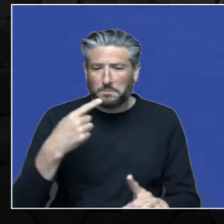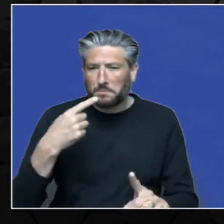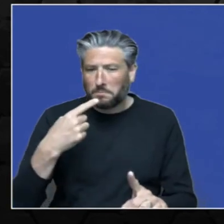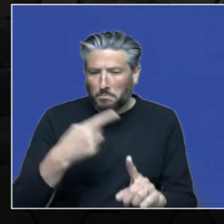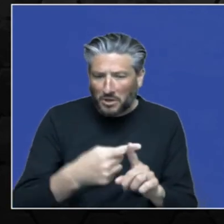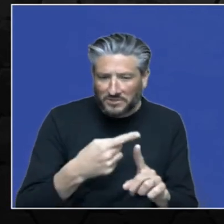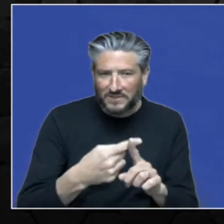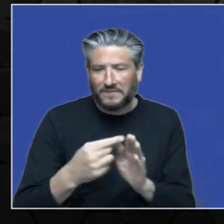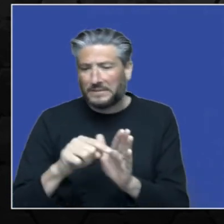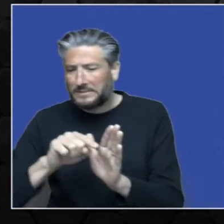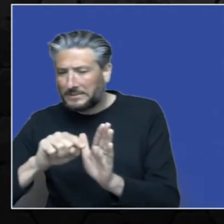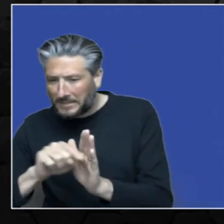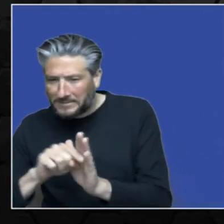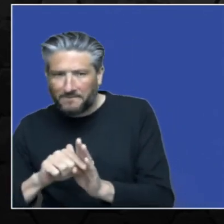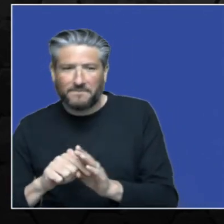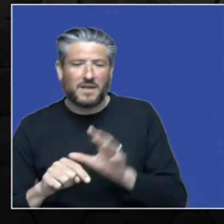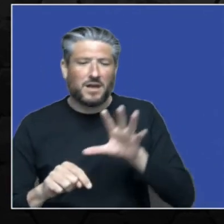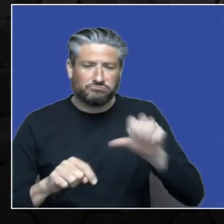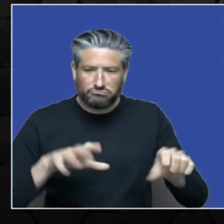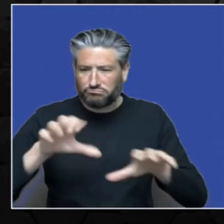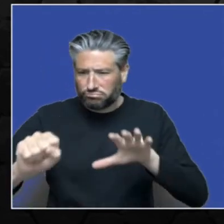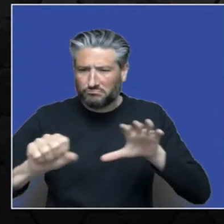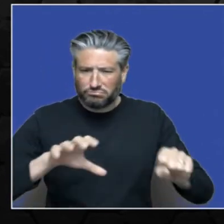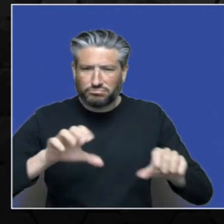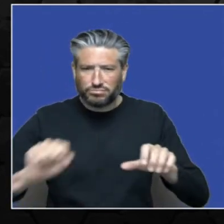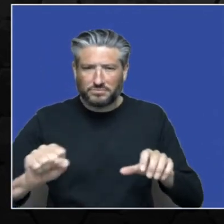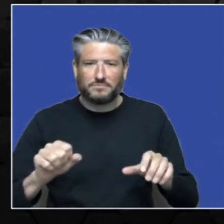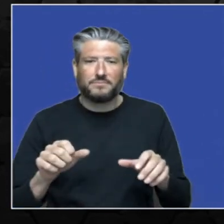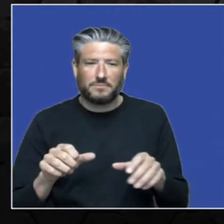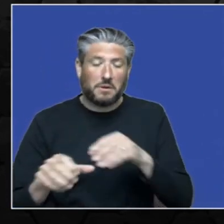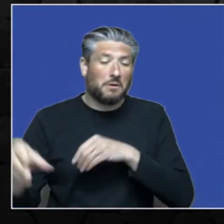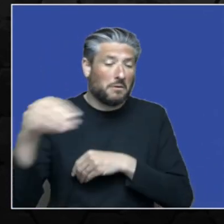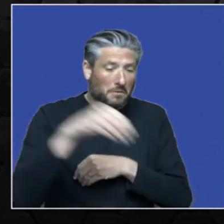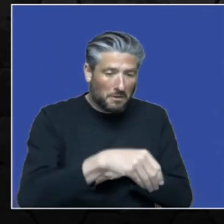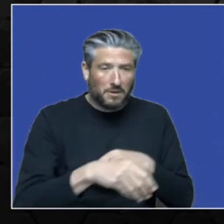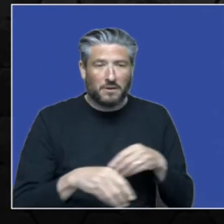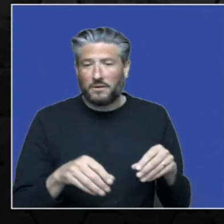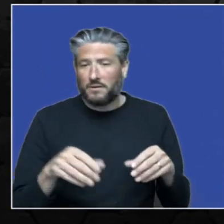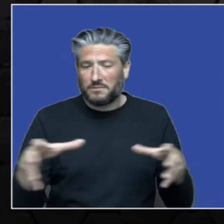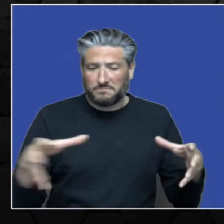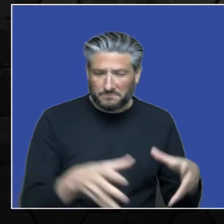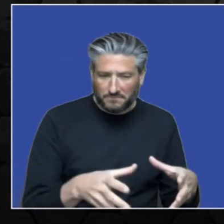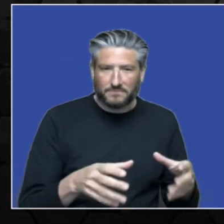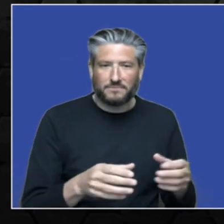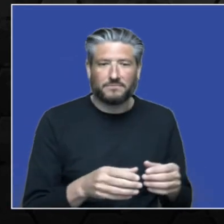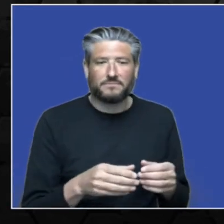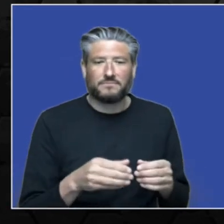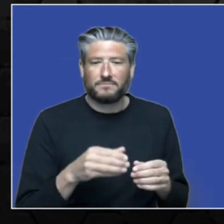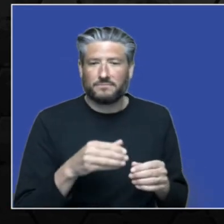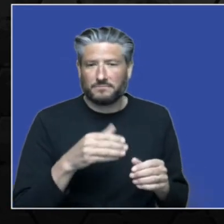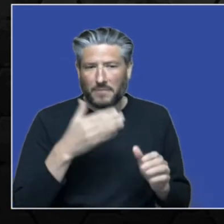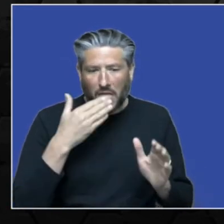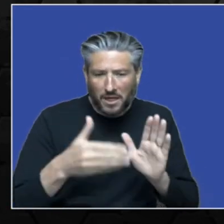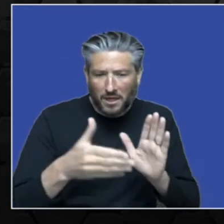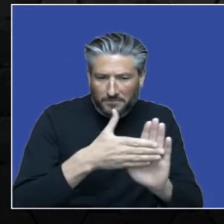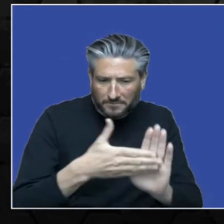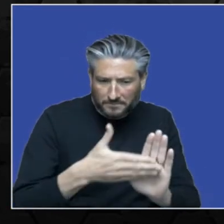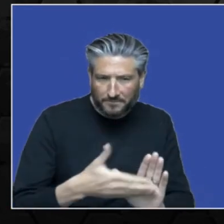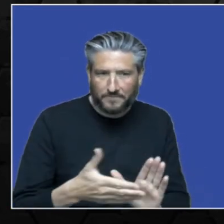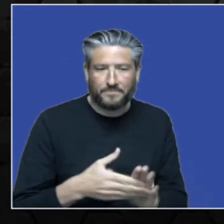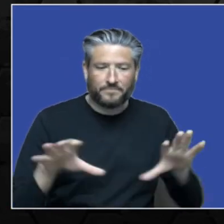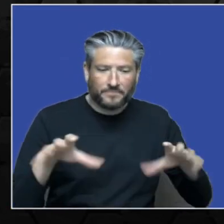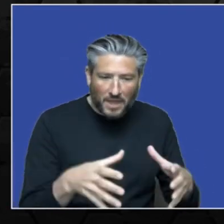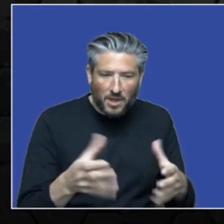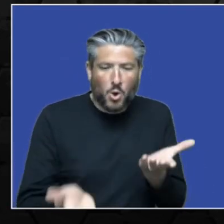So when we classify them based on the adjectives of the word by comparing the adjectives and not by building a model,